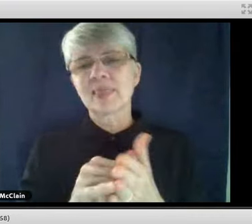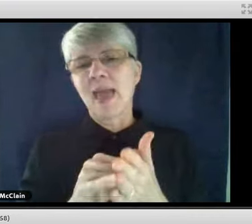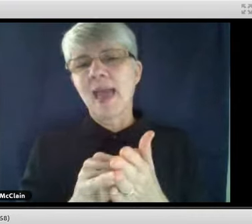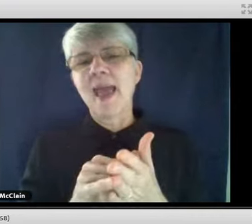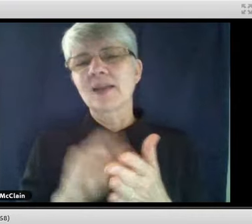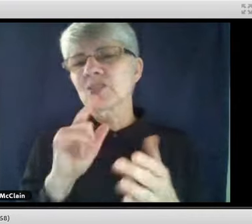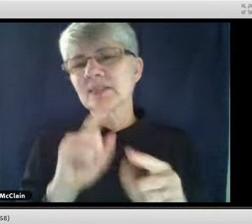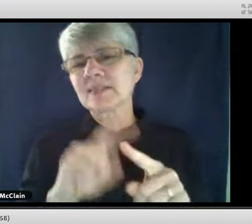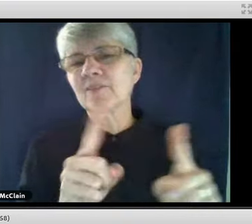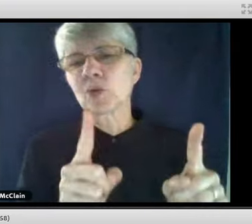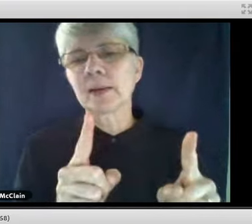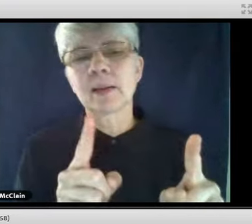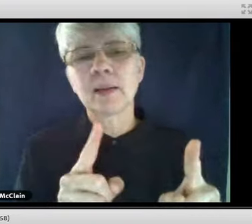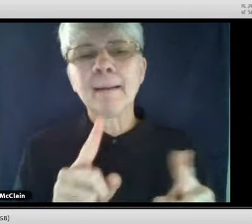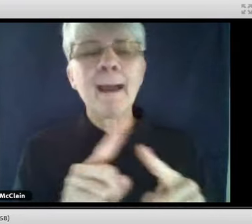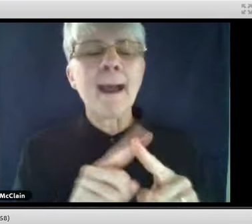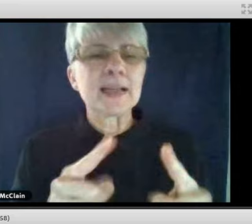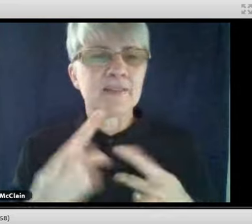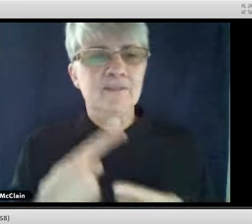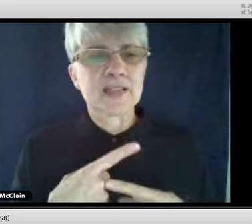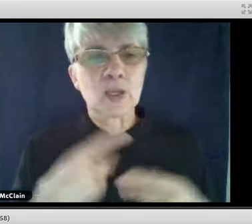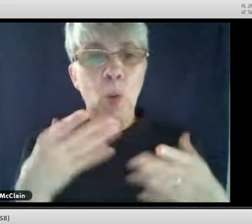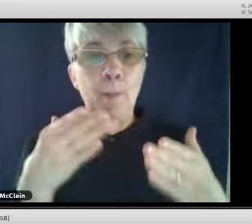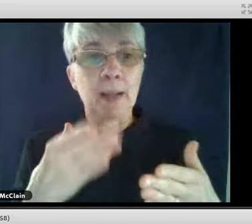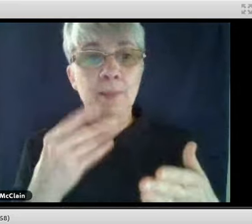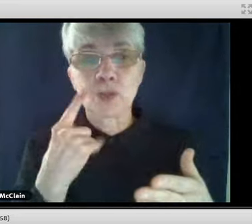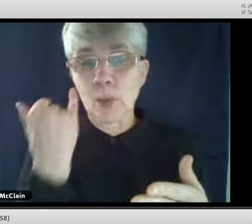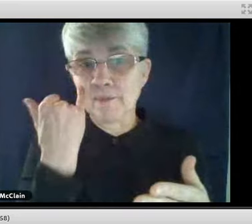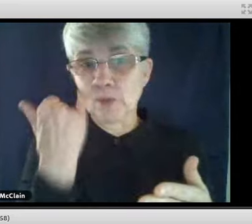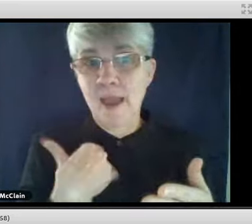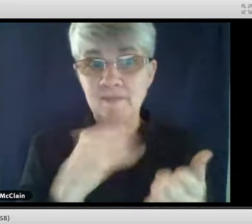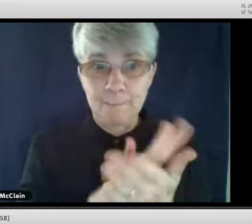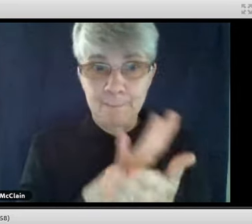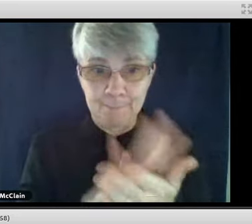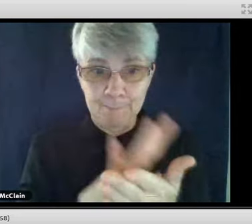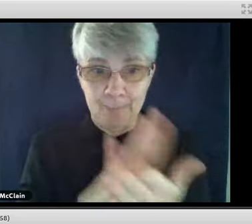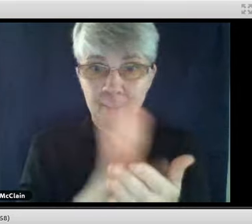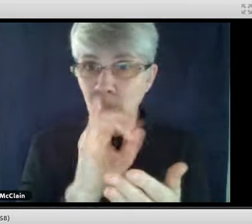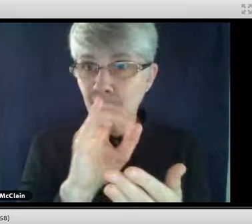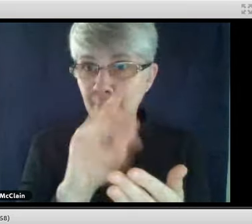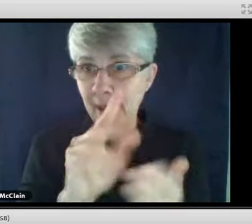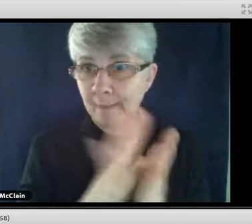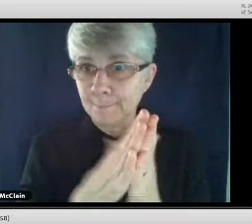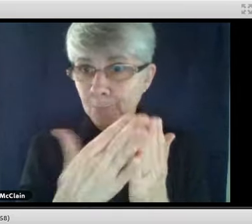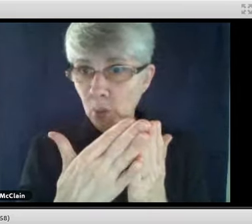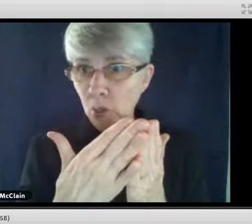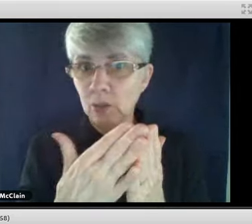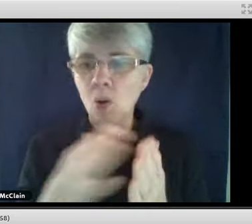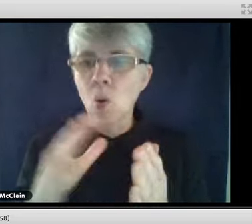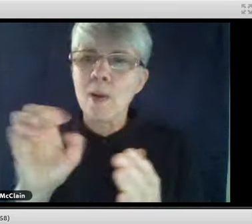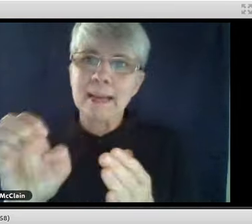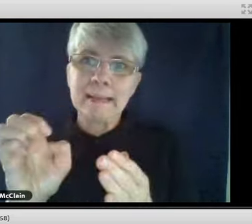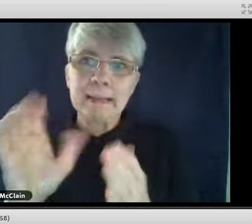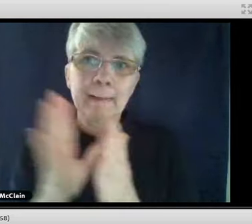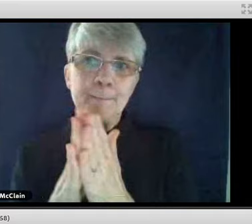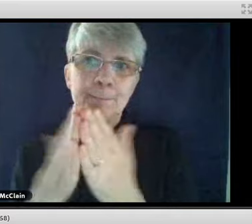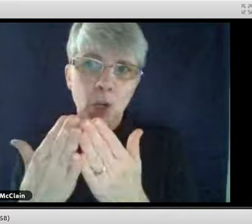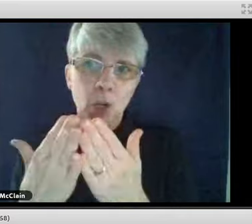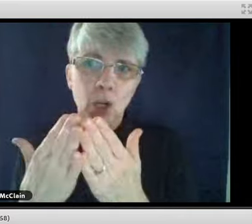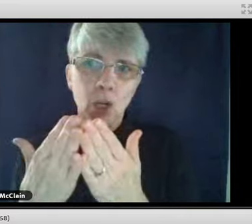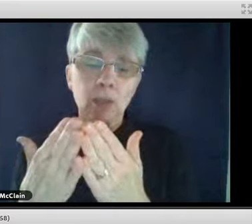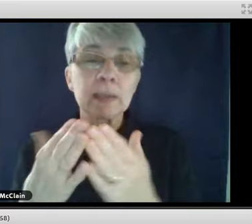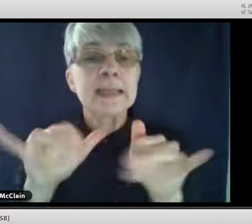manifestation, a different physical medium. So if you have a paperback book and also an ebook, right? So it's the same work,